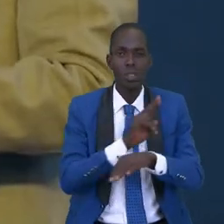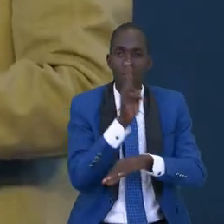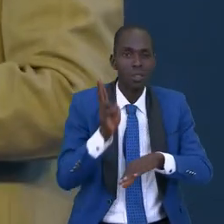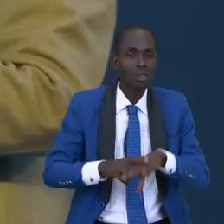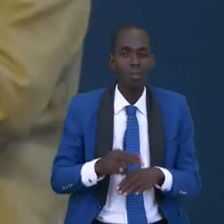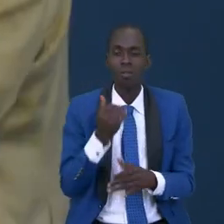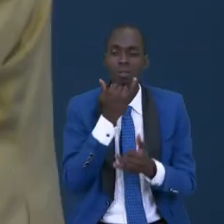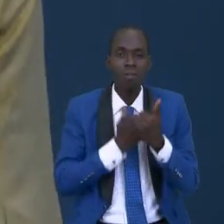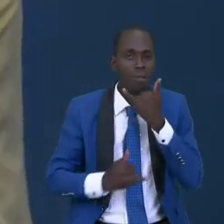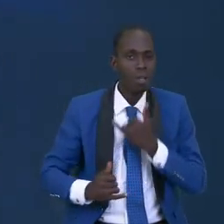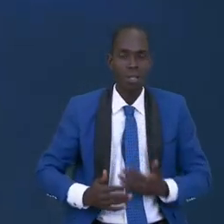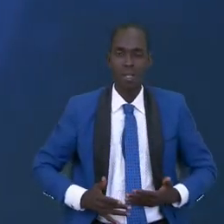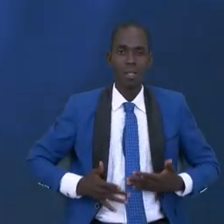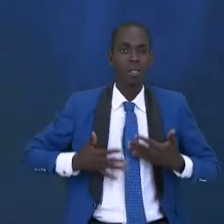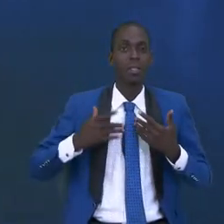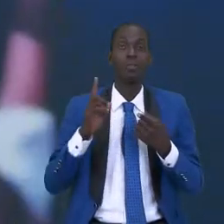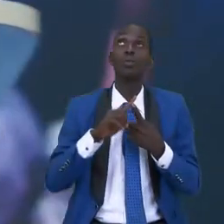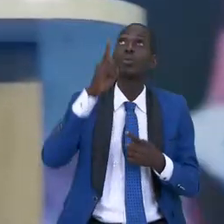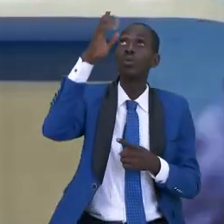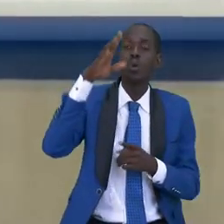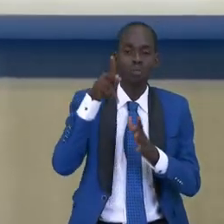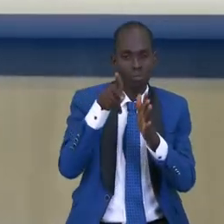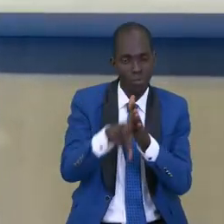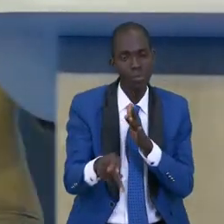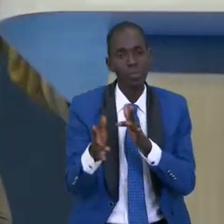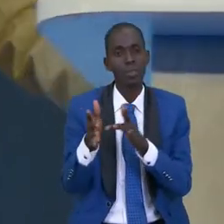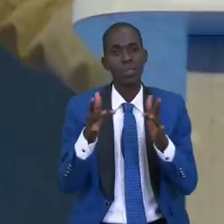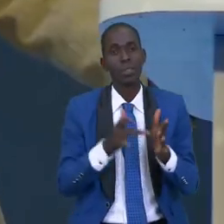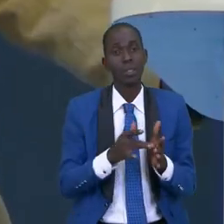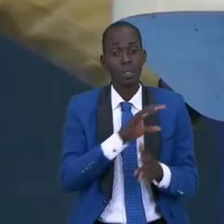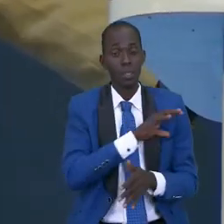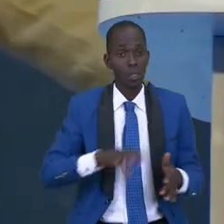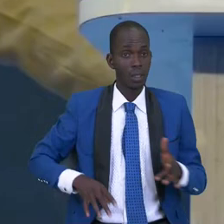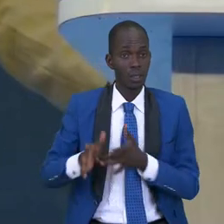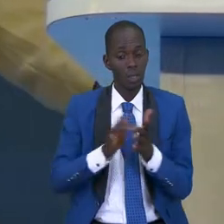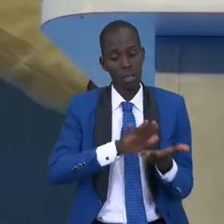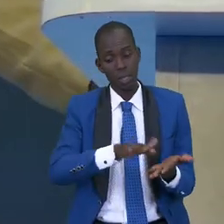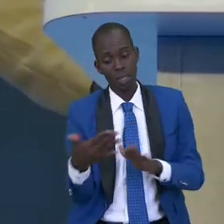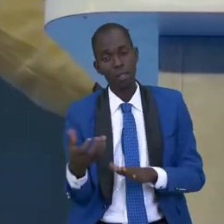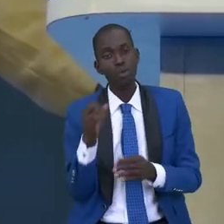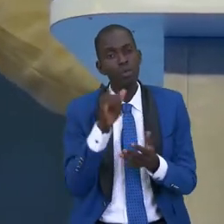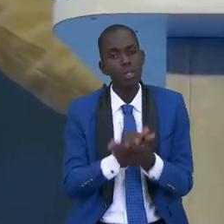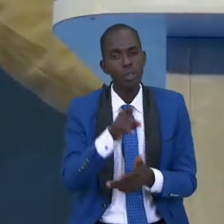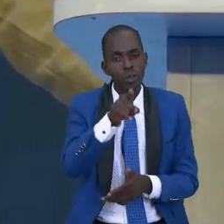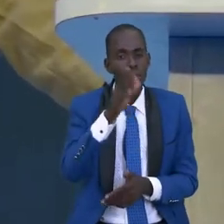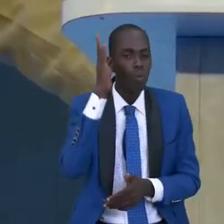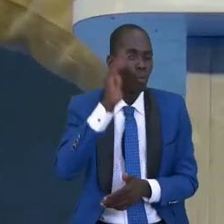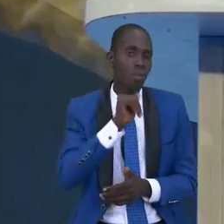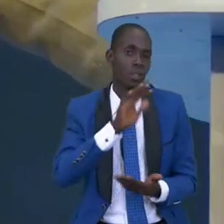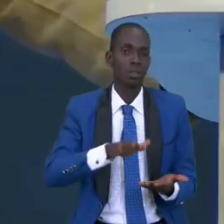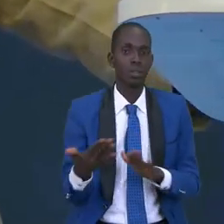offensive life to God, slew him. He died so you will not die. He